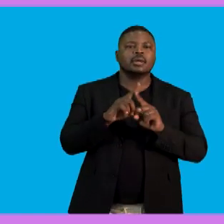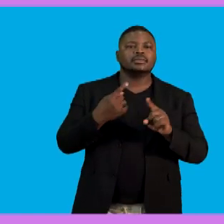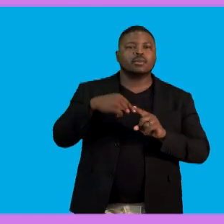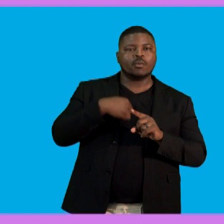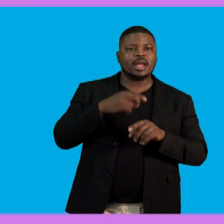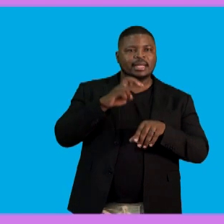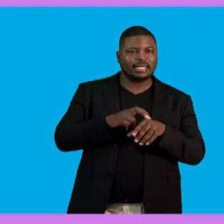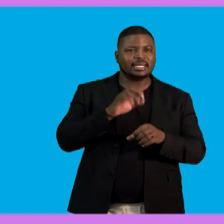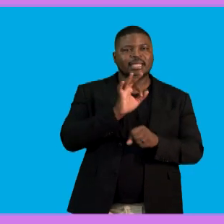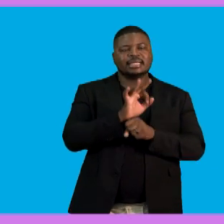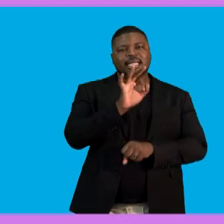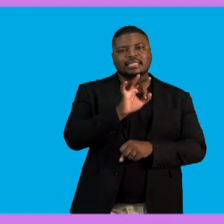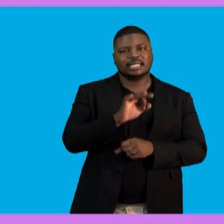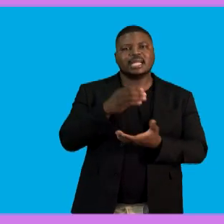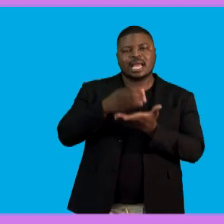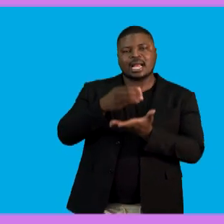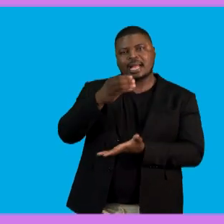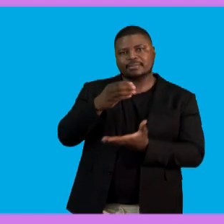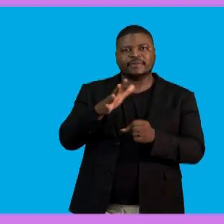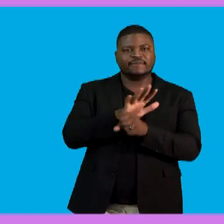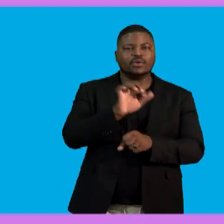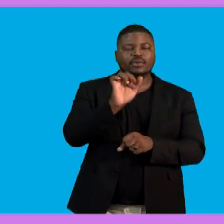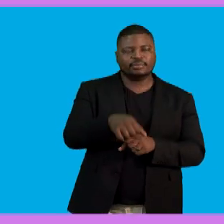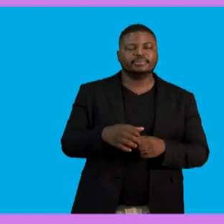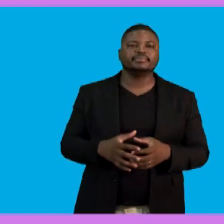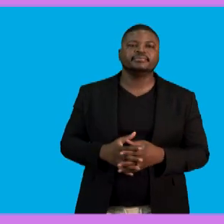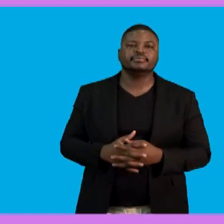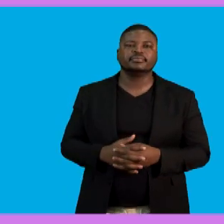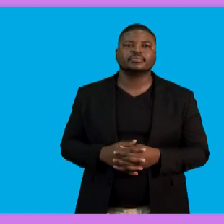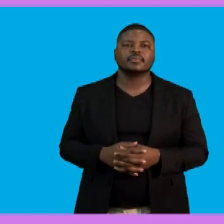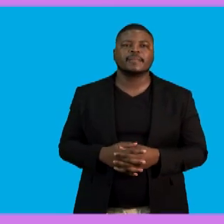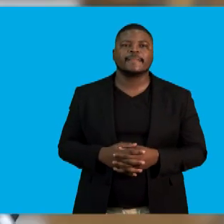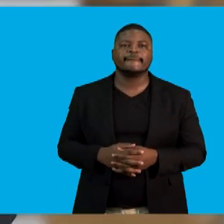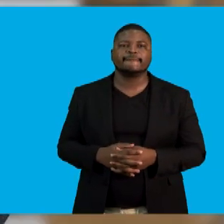only need this 13 cups. So it means we need 13 cups, 13 full